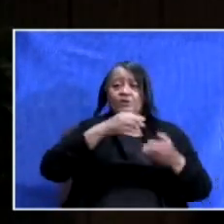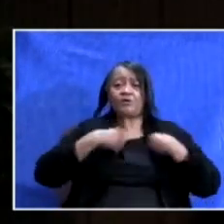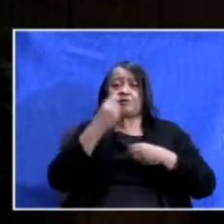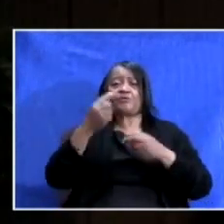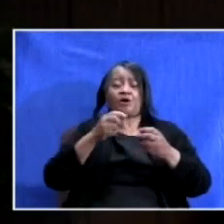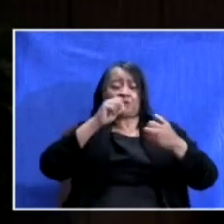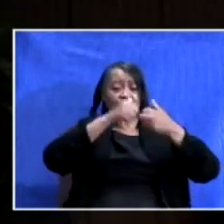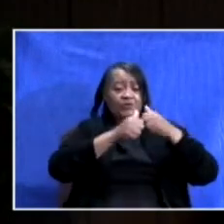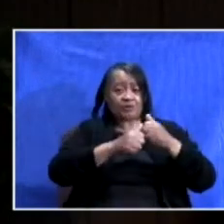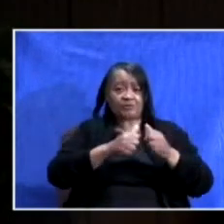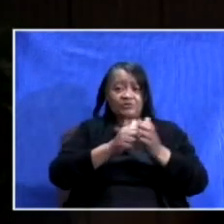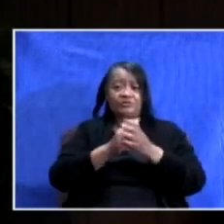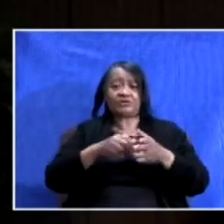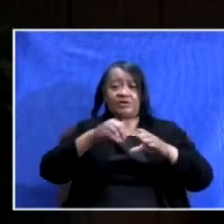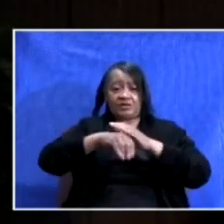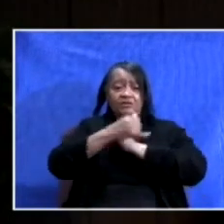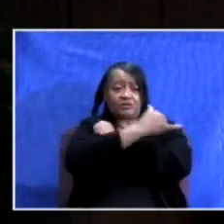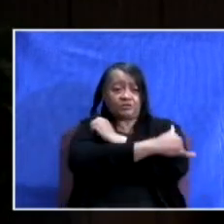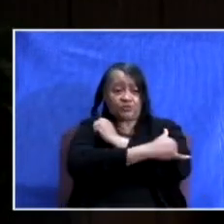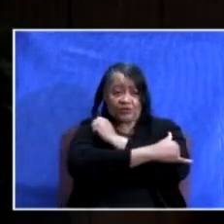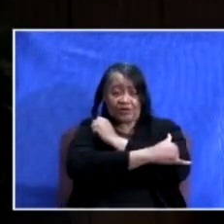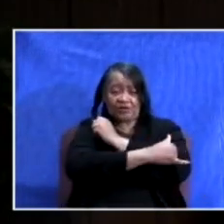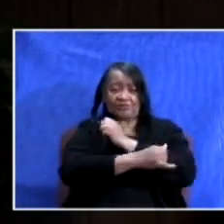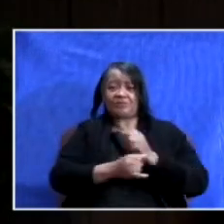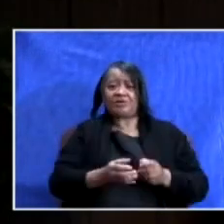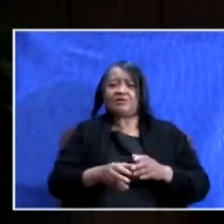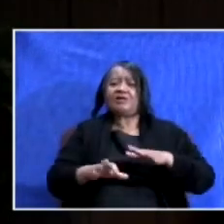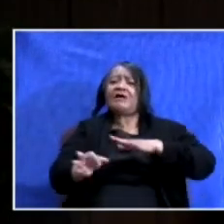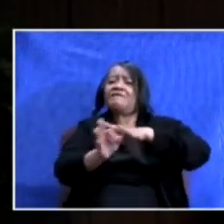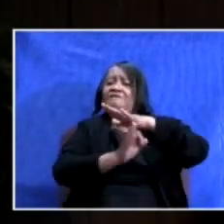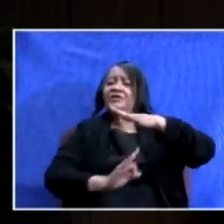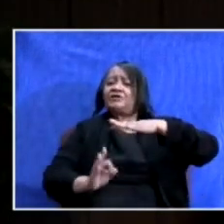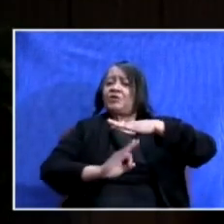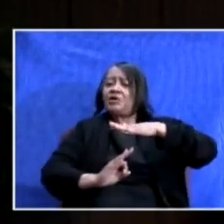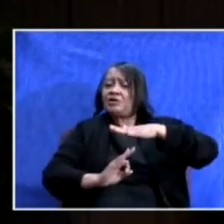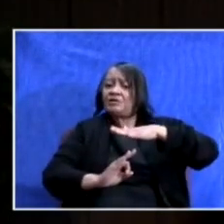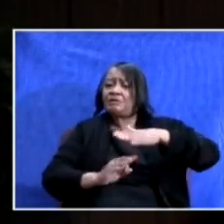issues in this country. And fundamentally,